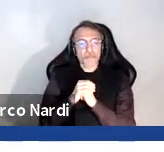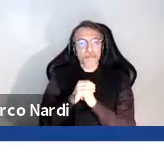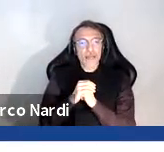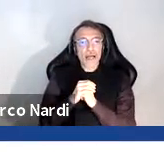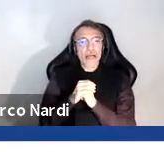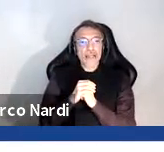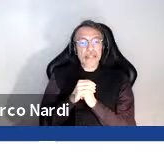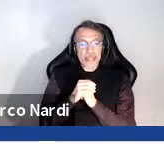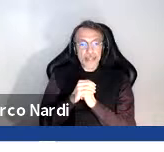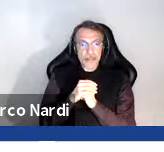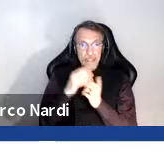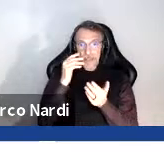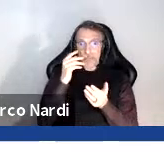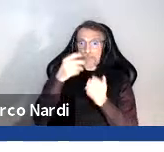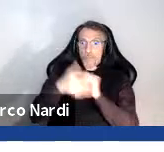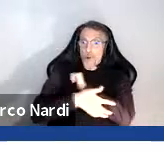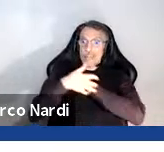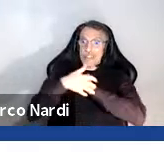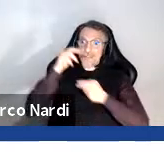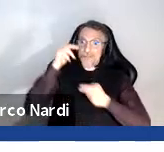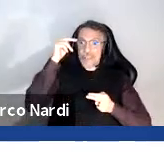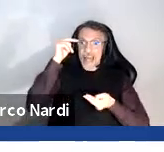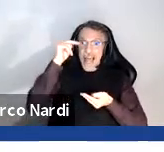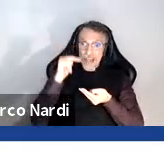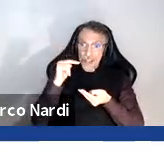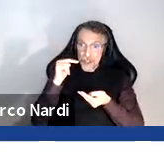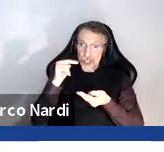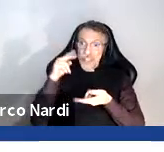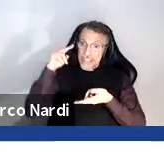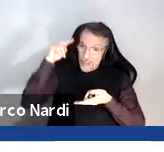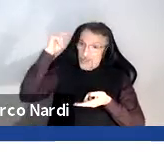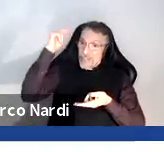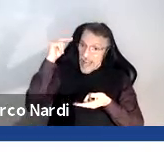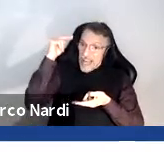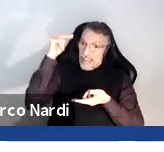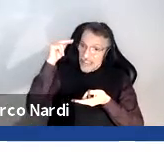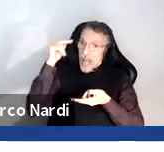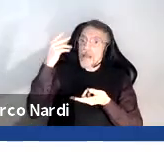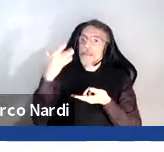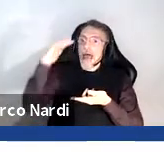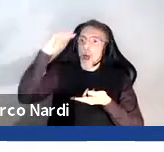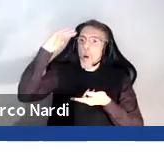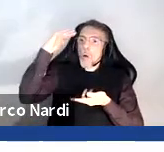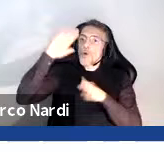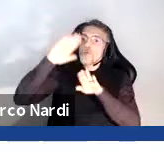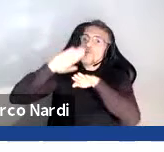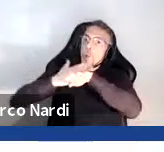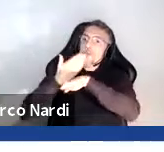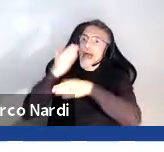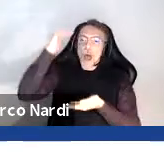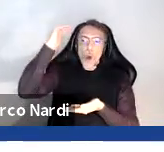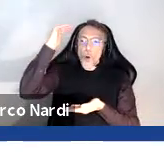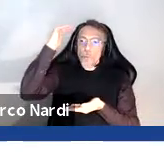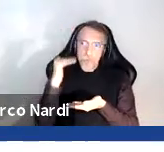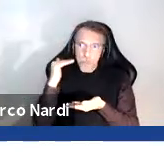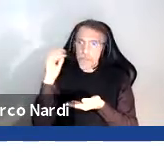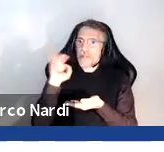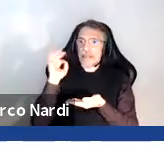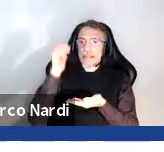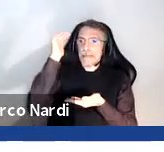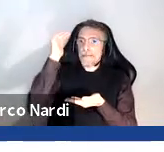reduction had slowed down significantly here before the crisis. And